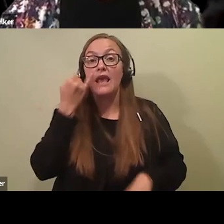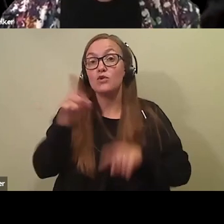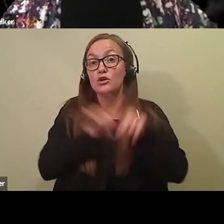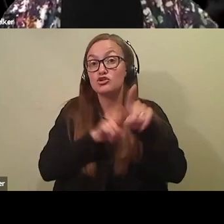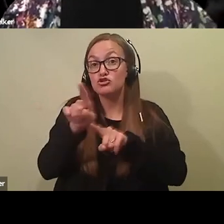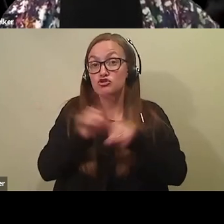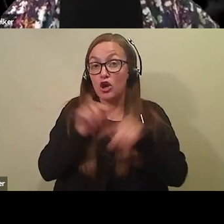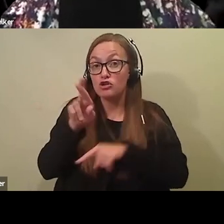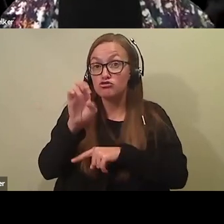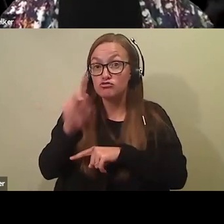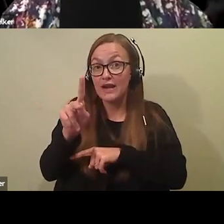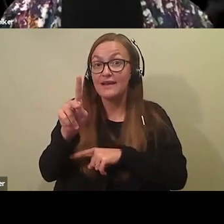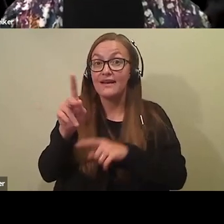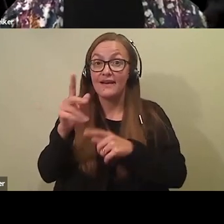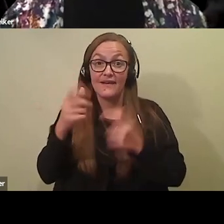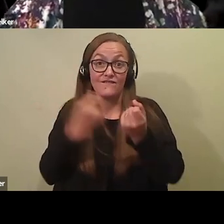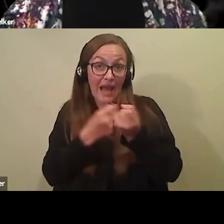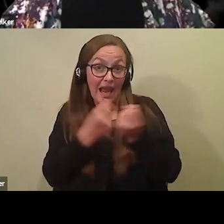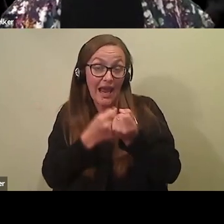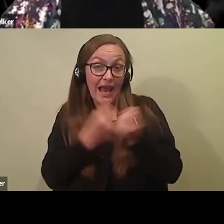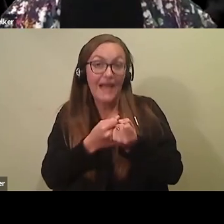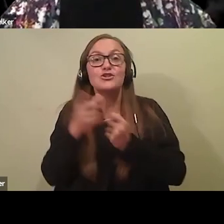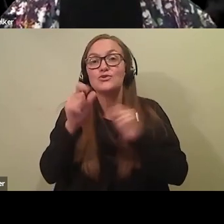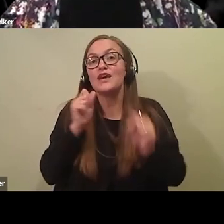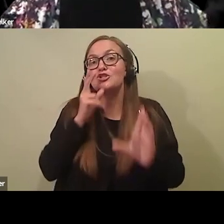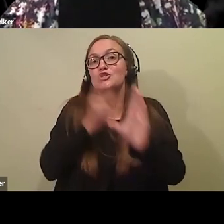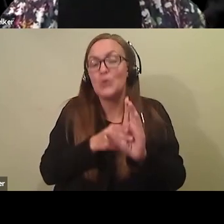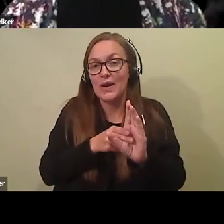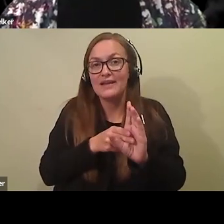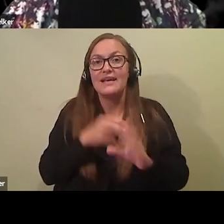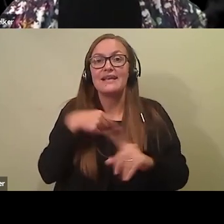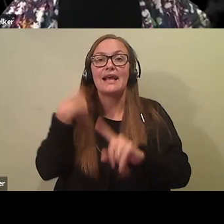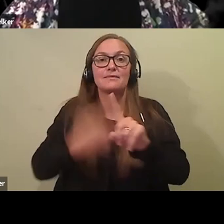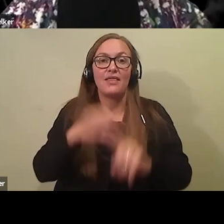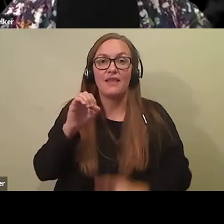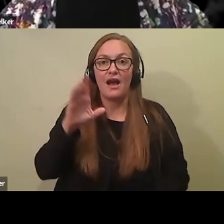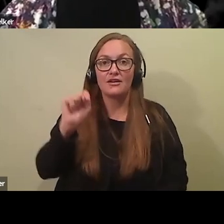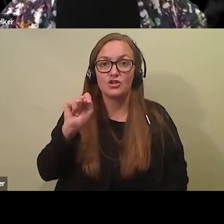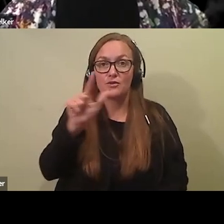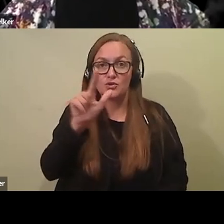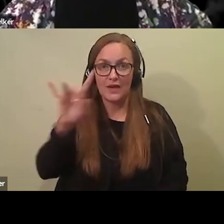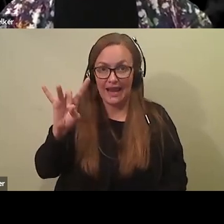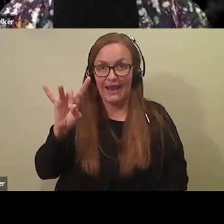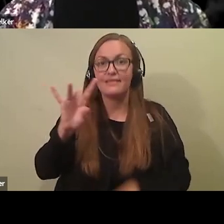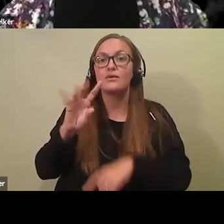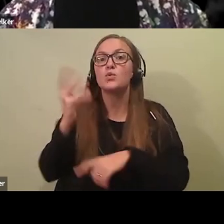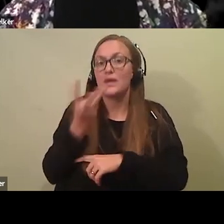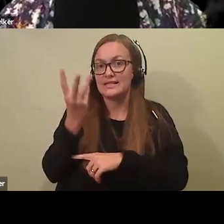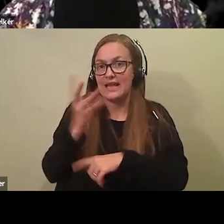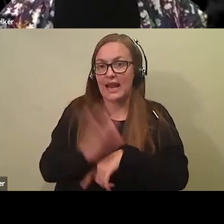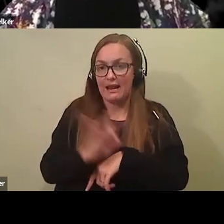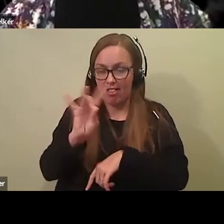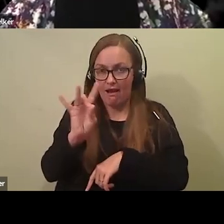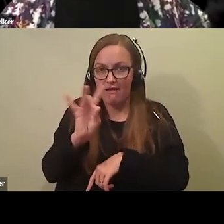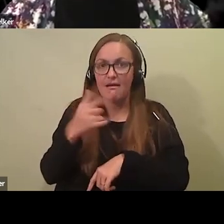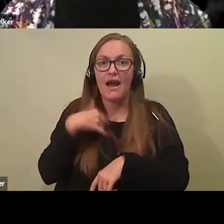are in luck because you can join us next month on October 28th, which is also a Wednesday at 8 p.m. And I'll drop